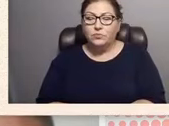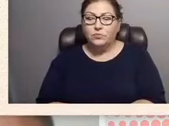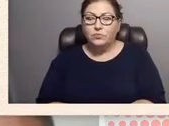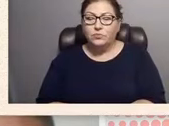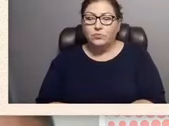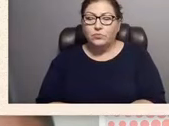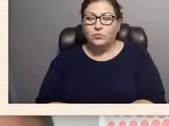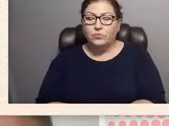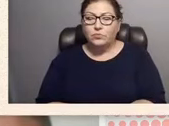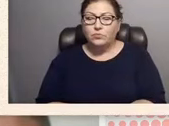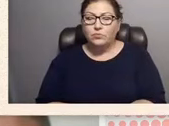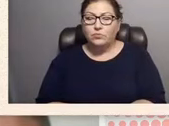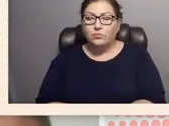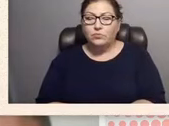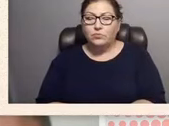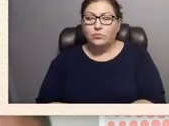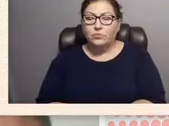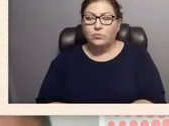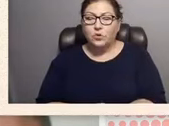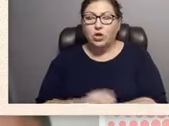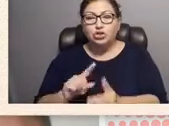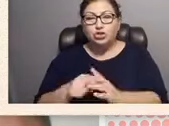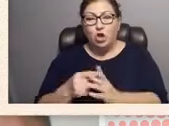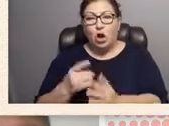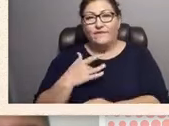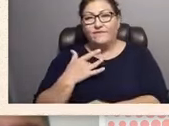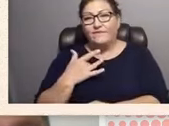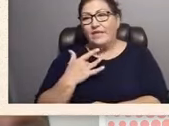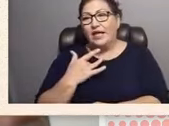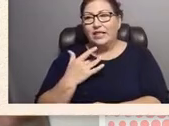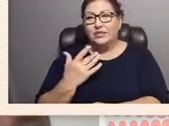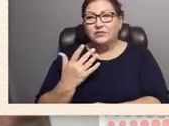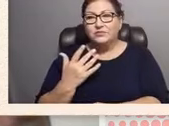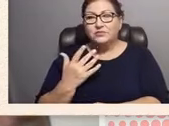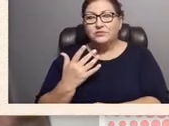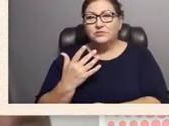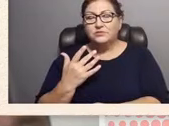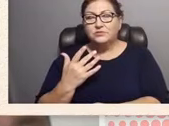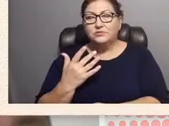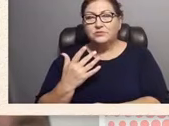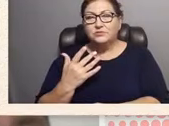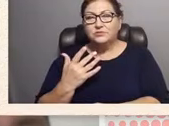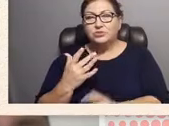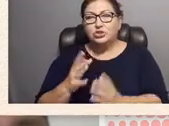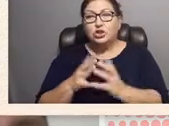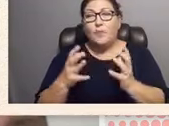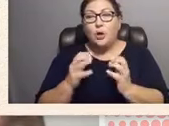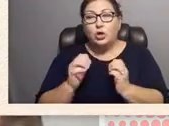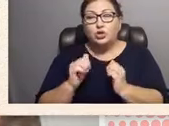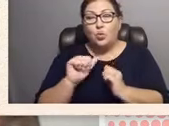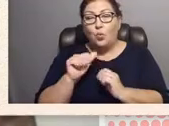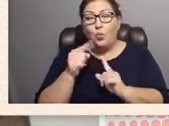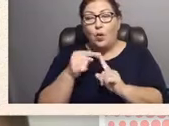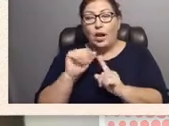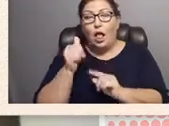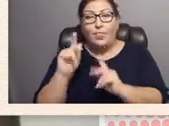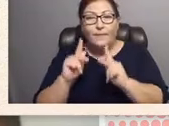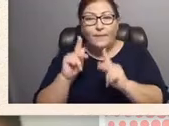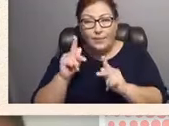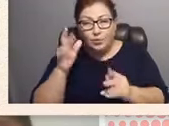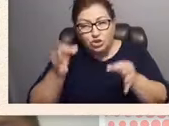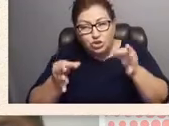thinking, you start feeling so much when other people are judging and everything.